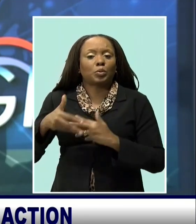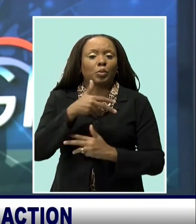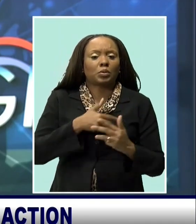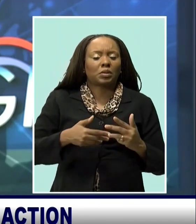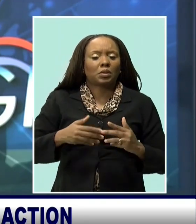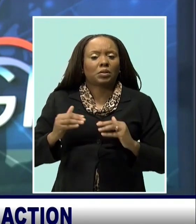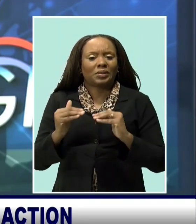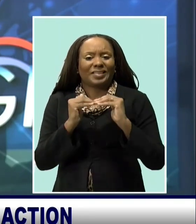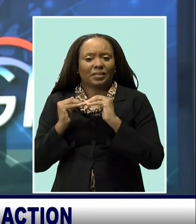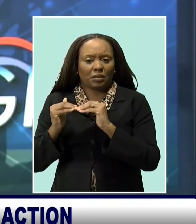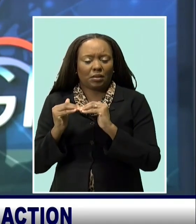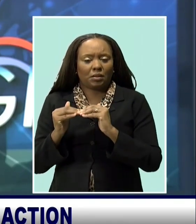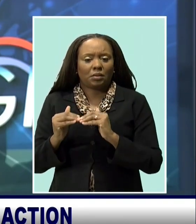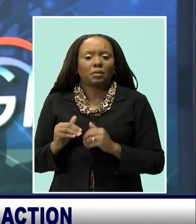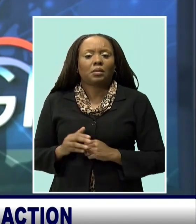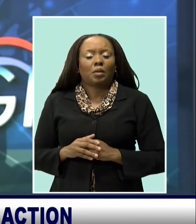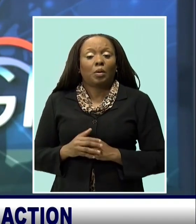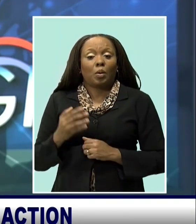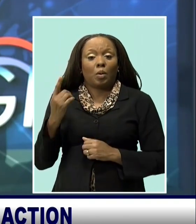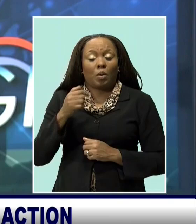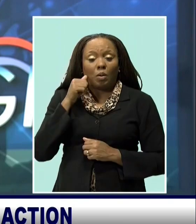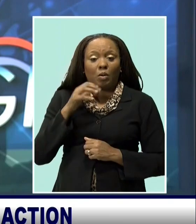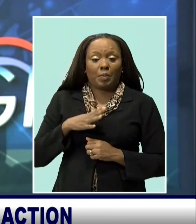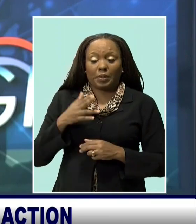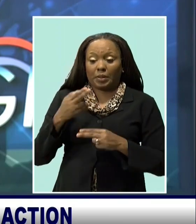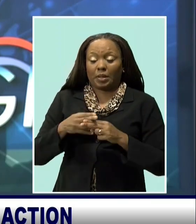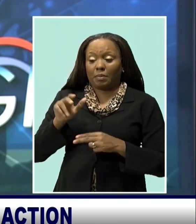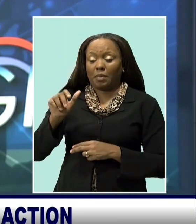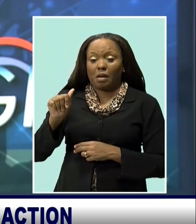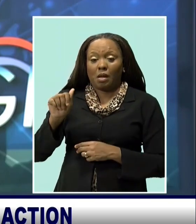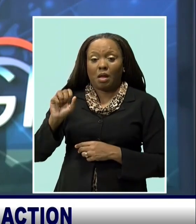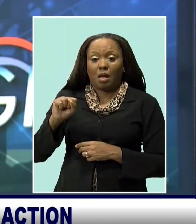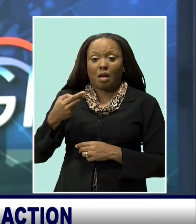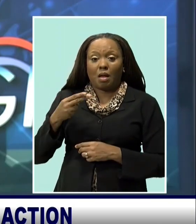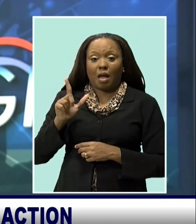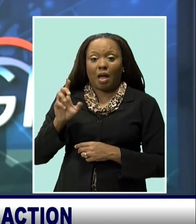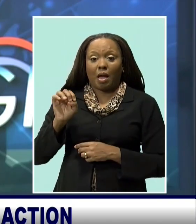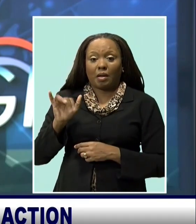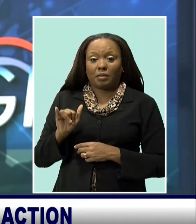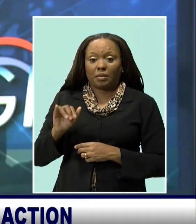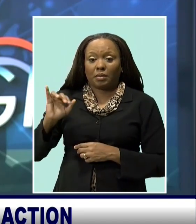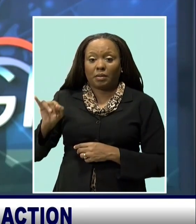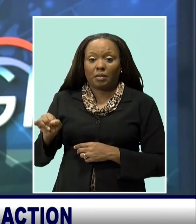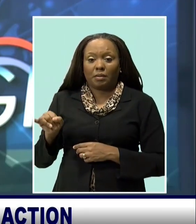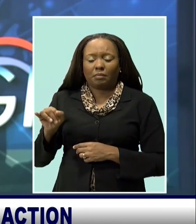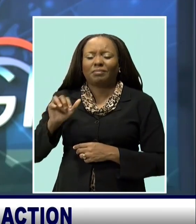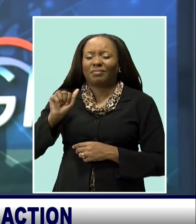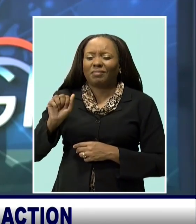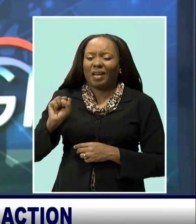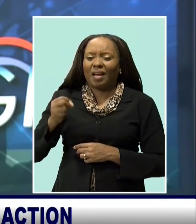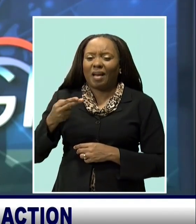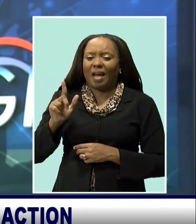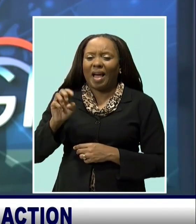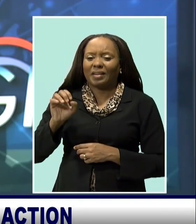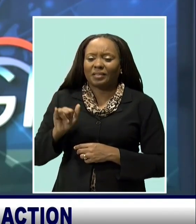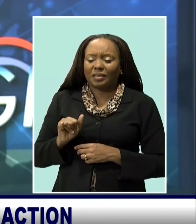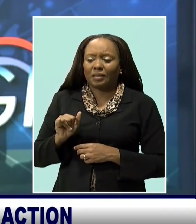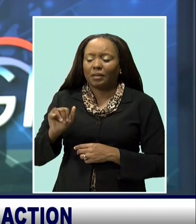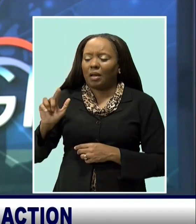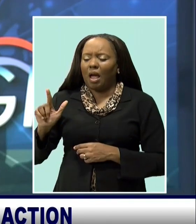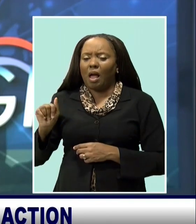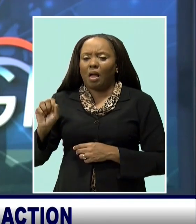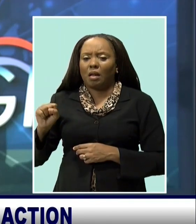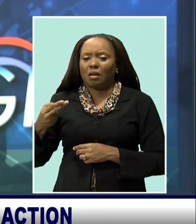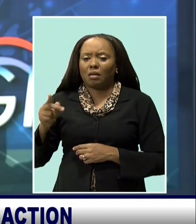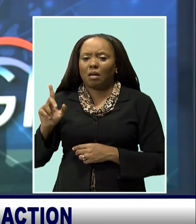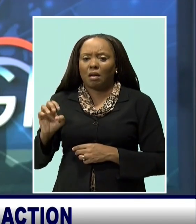returned from the Youth for Climate event in Italy. She says young people understand the threat posed by climate change and are no longer willing to